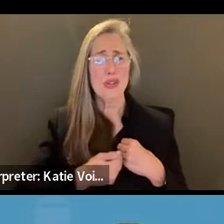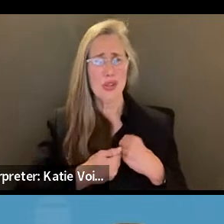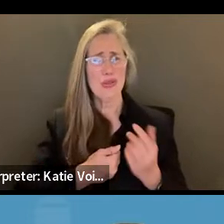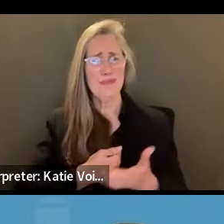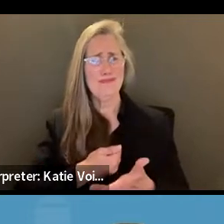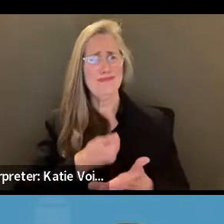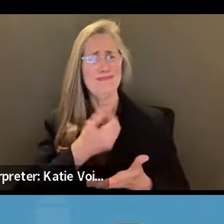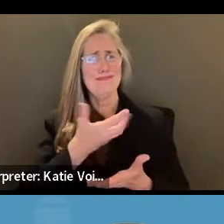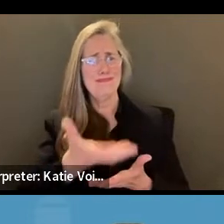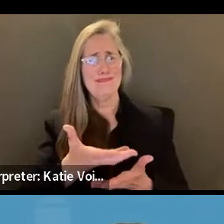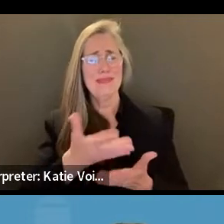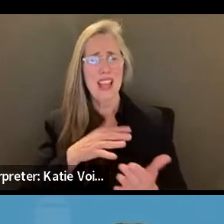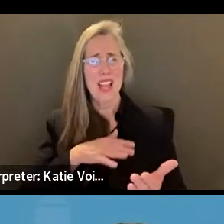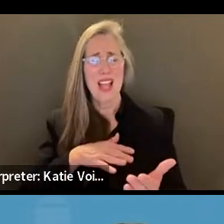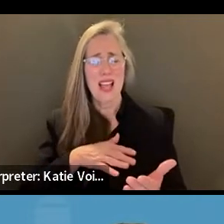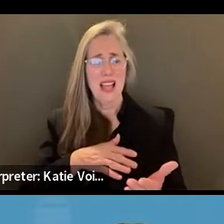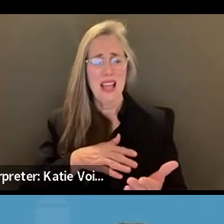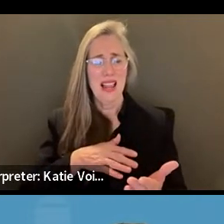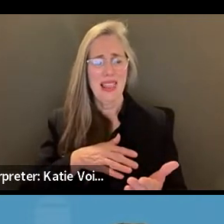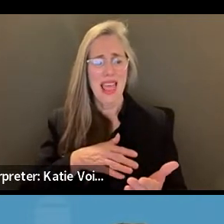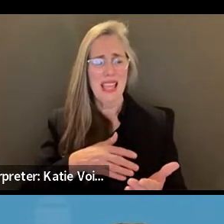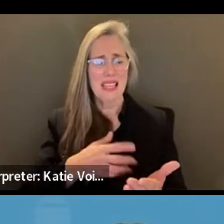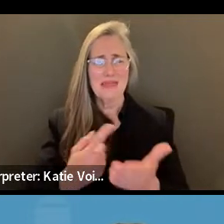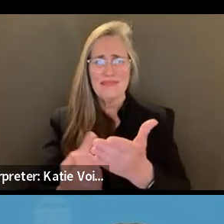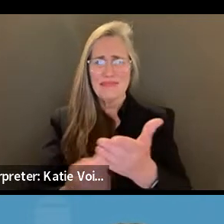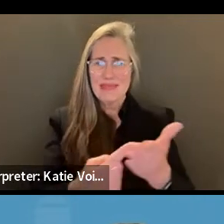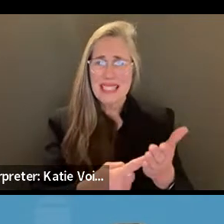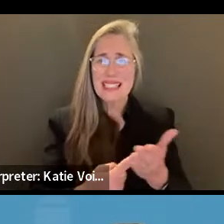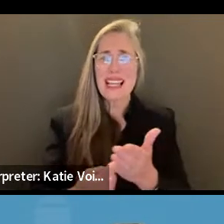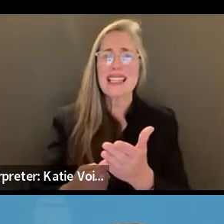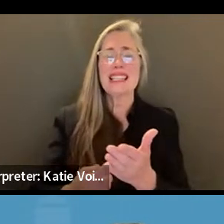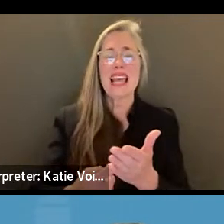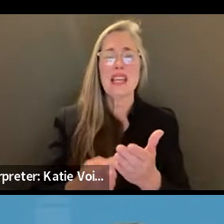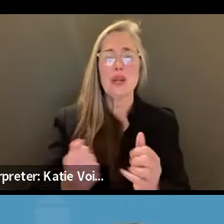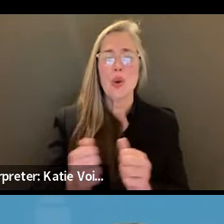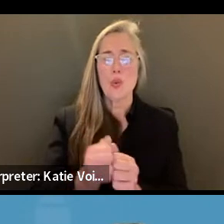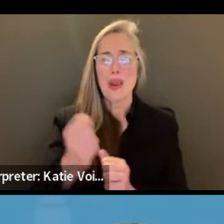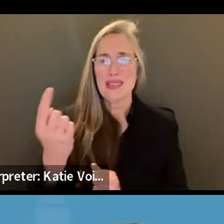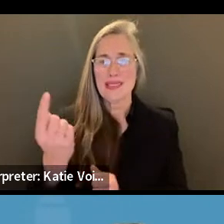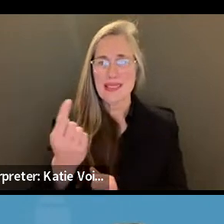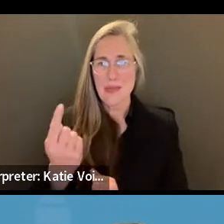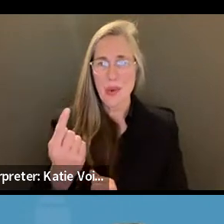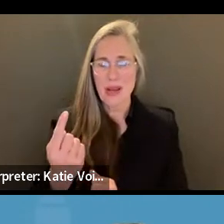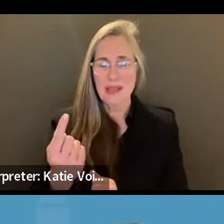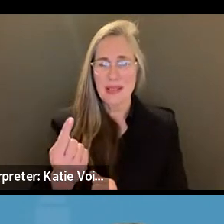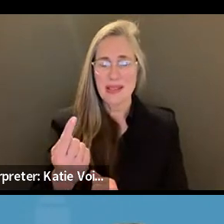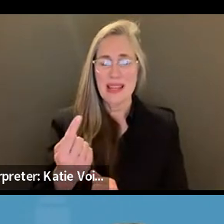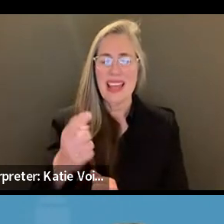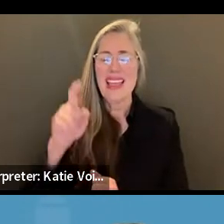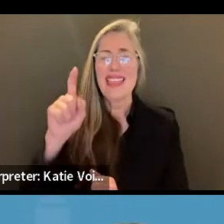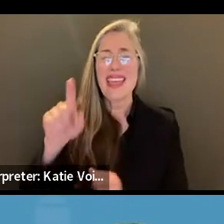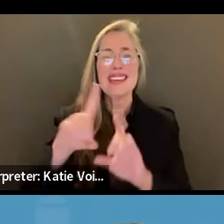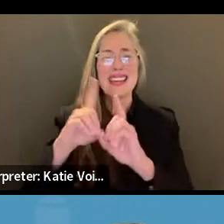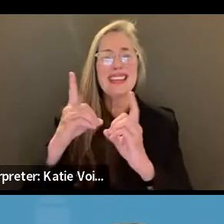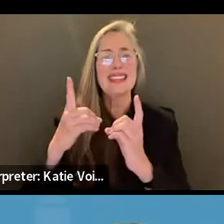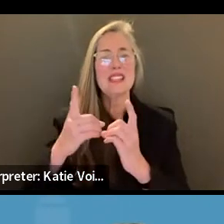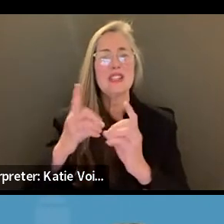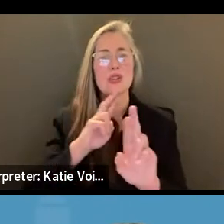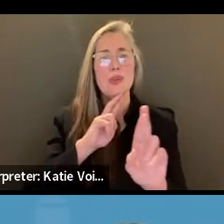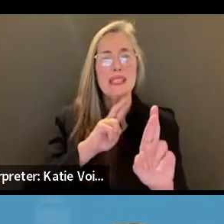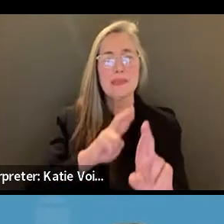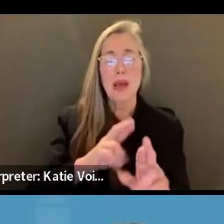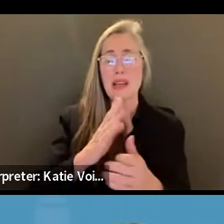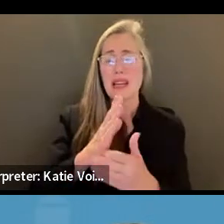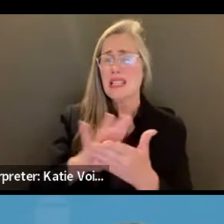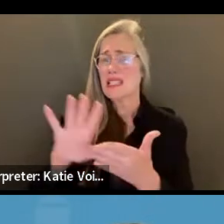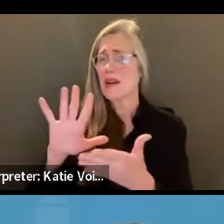to someone, and they need the district to be responsive. I know, some of the schools